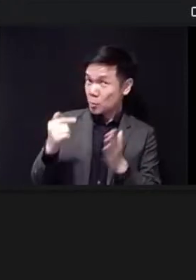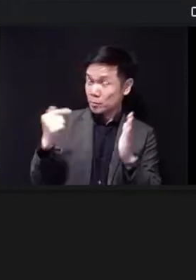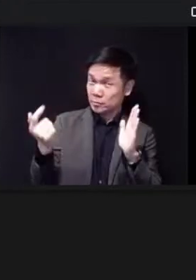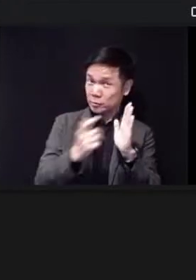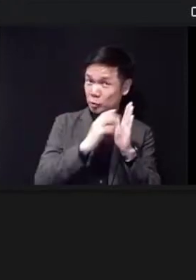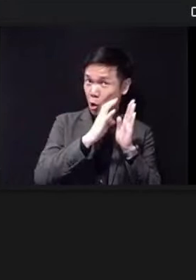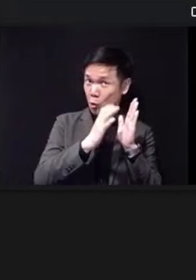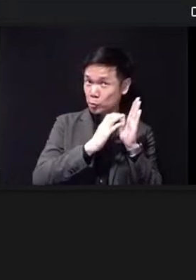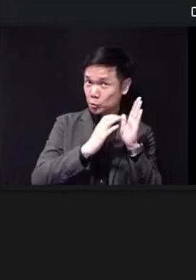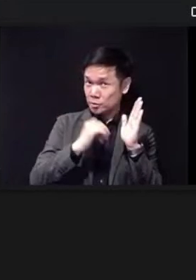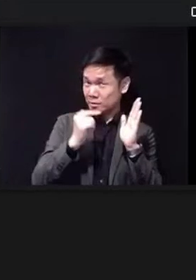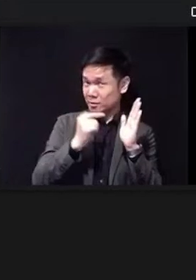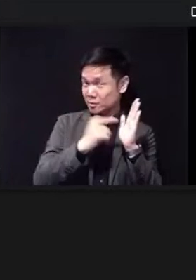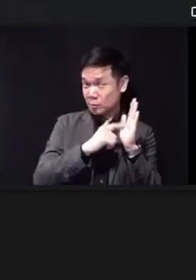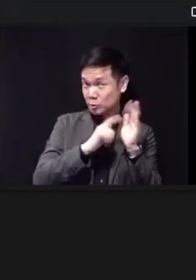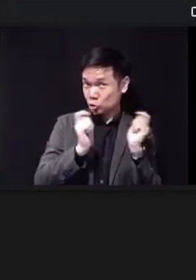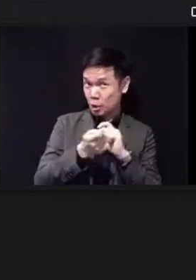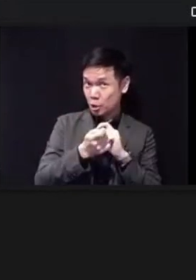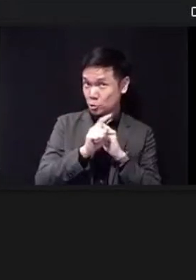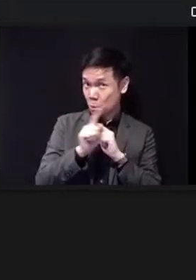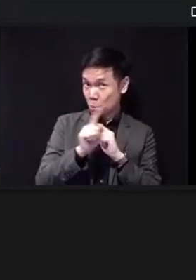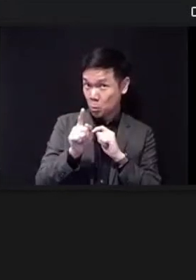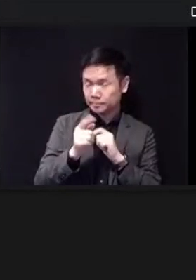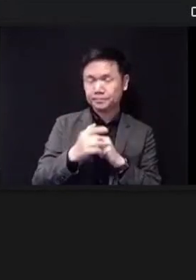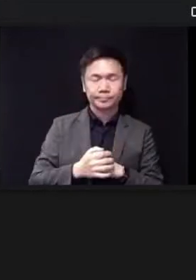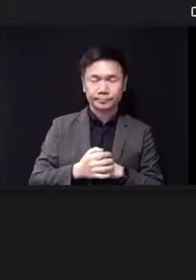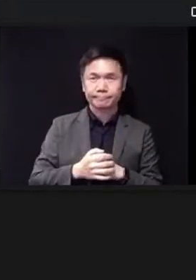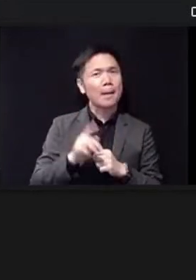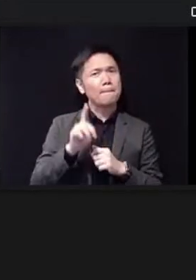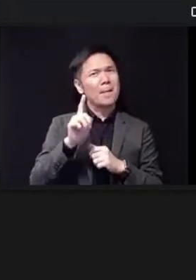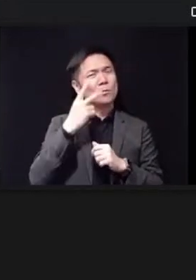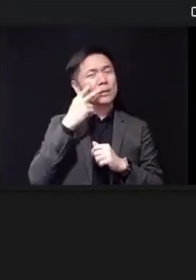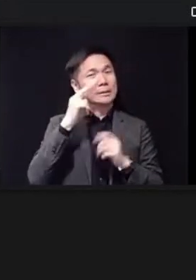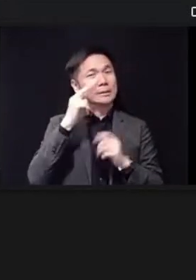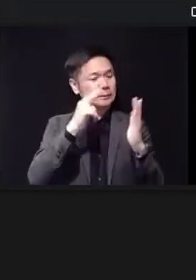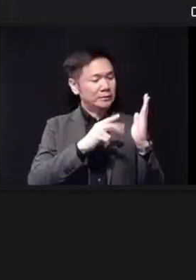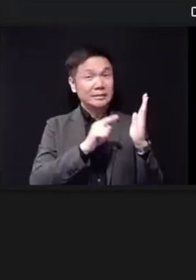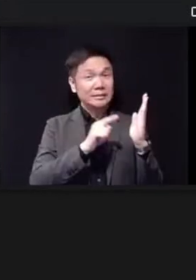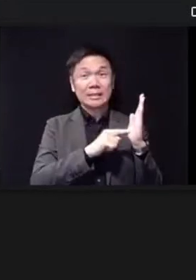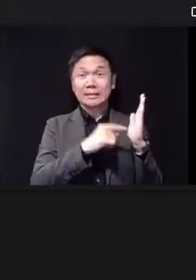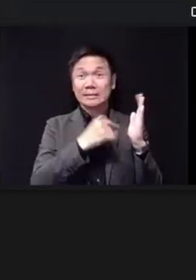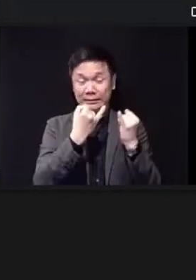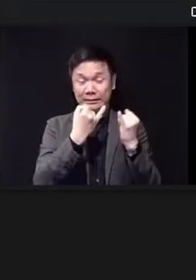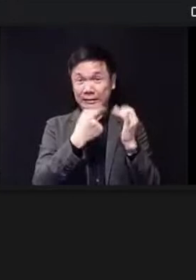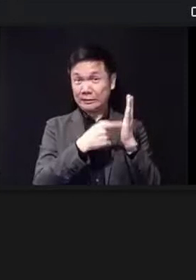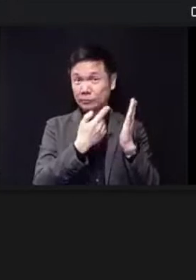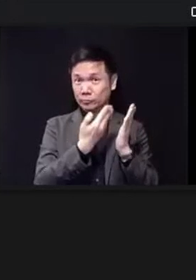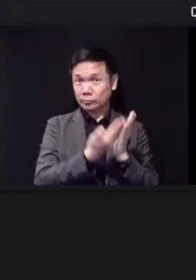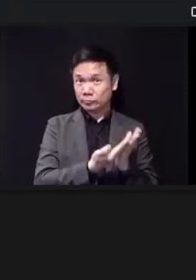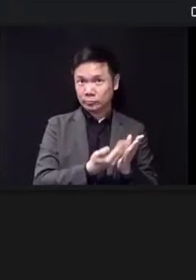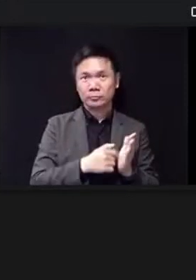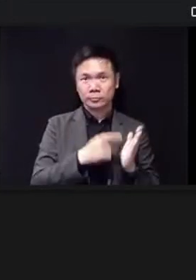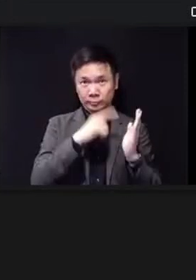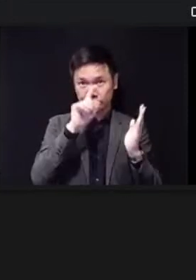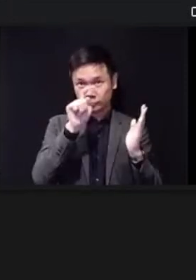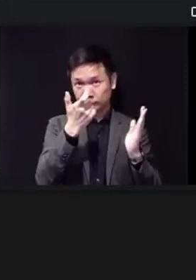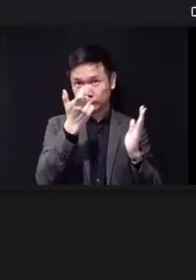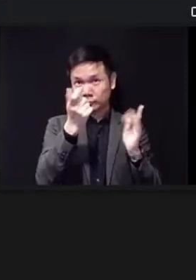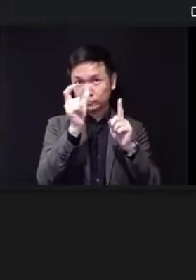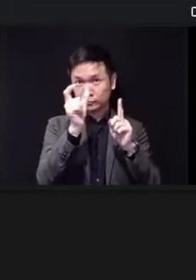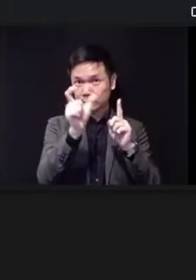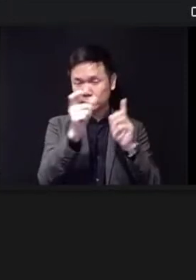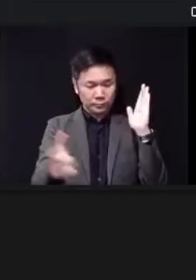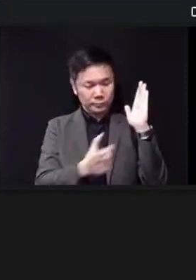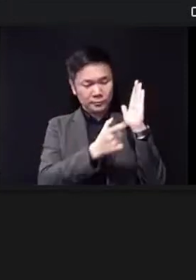retain the original recommendation. However, we have here a suggestion to add the phrase